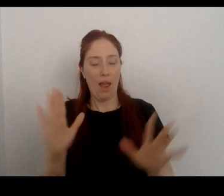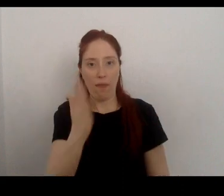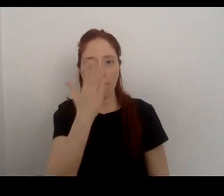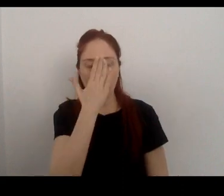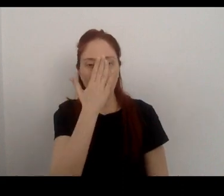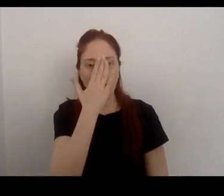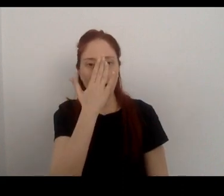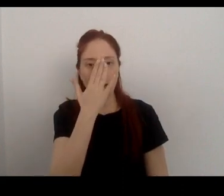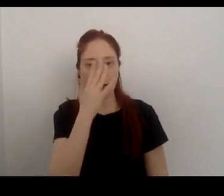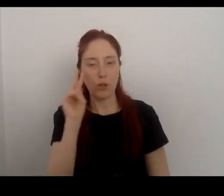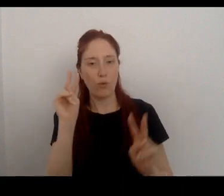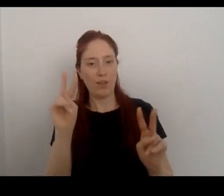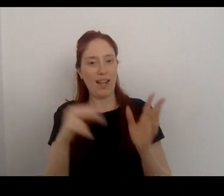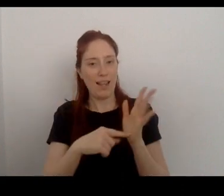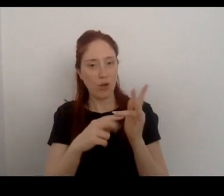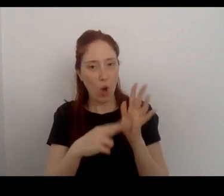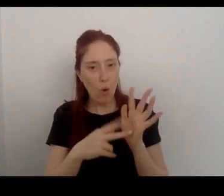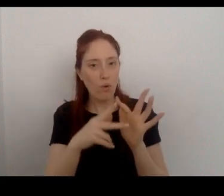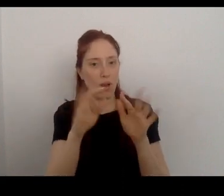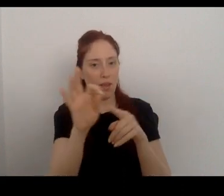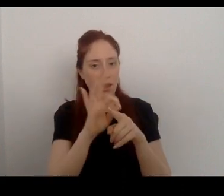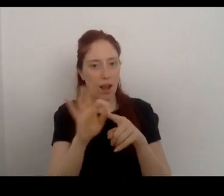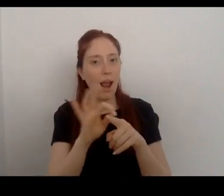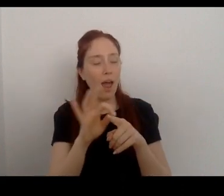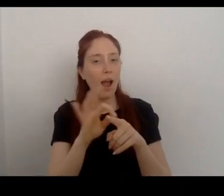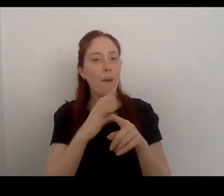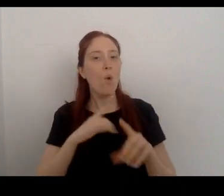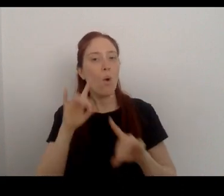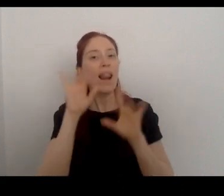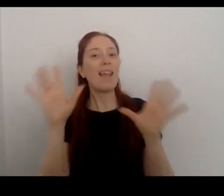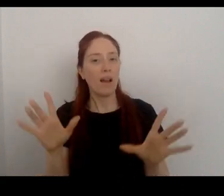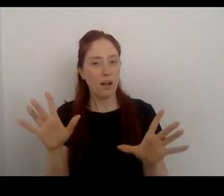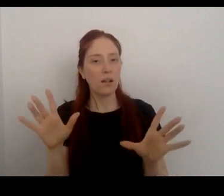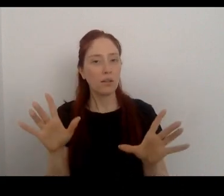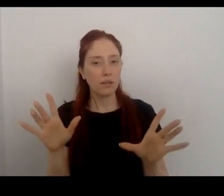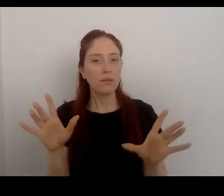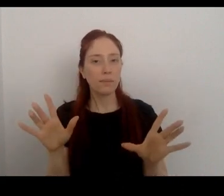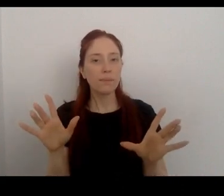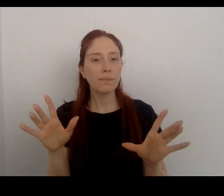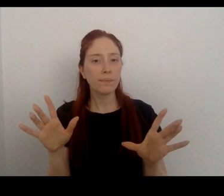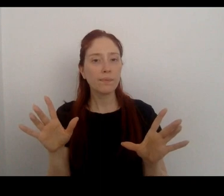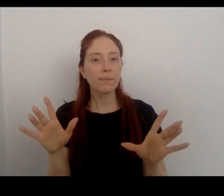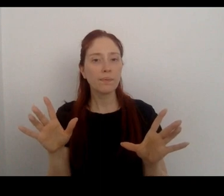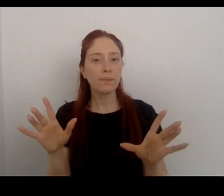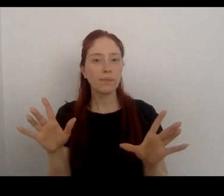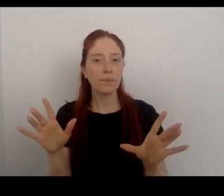in the foreground, can be really a great indicator.